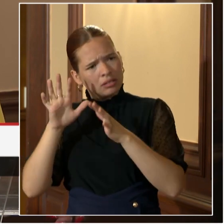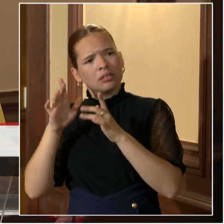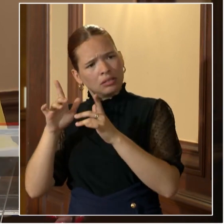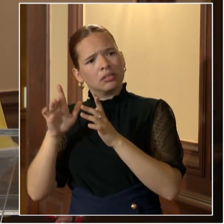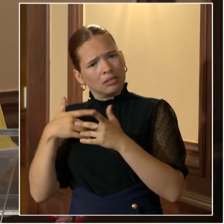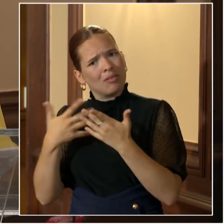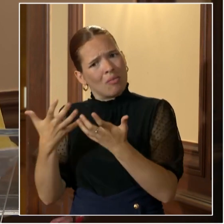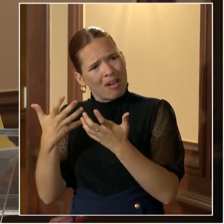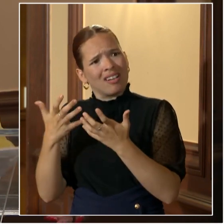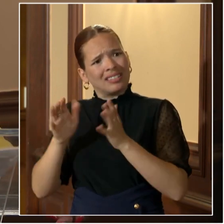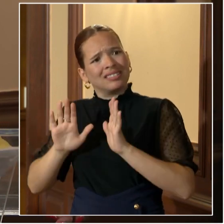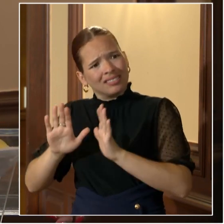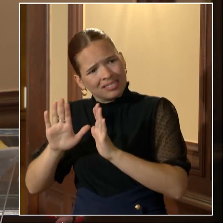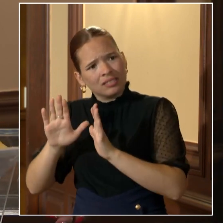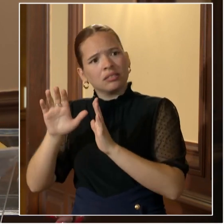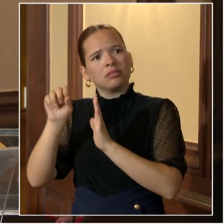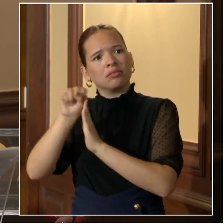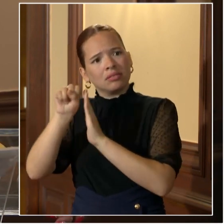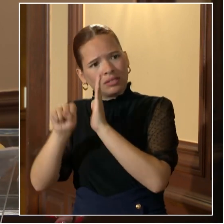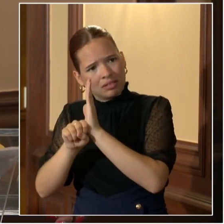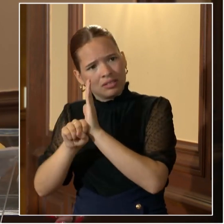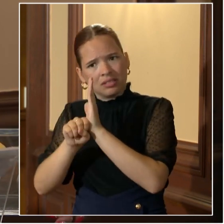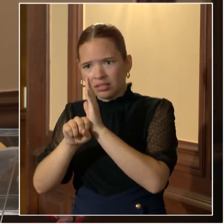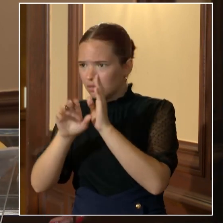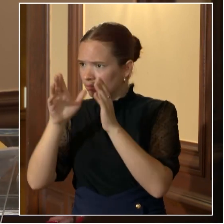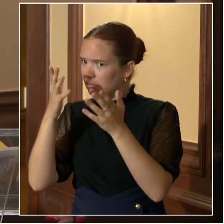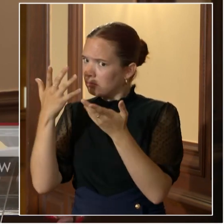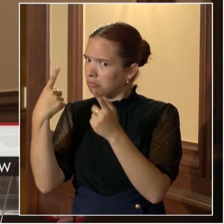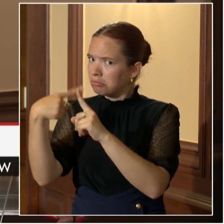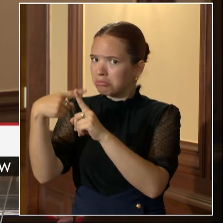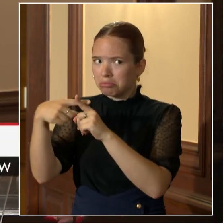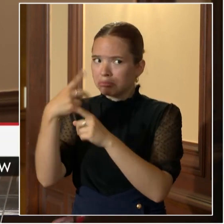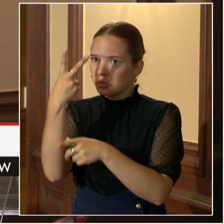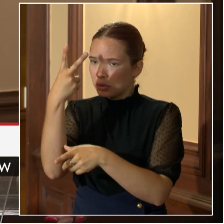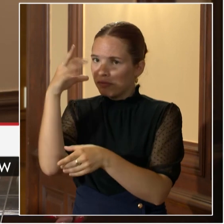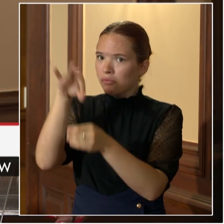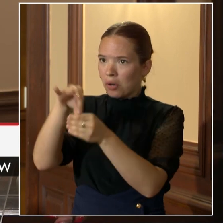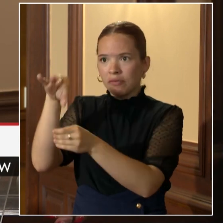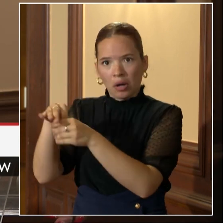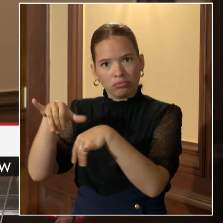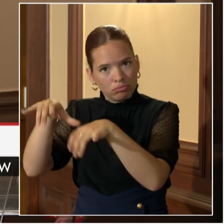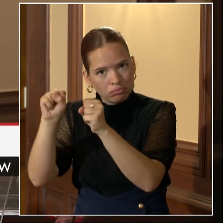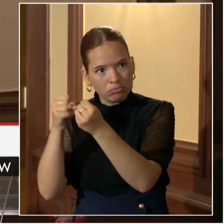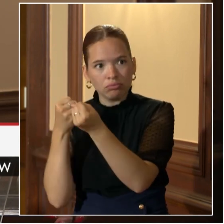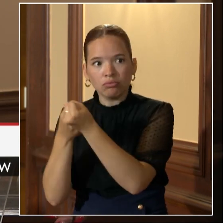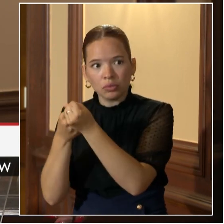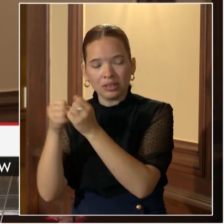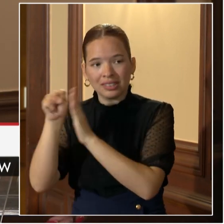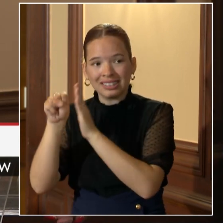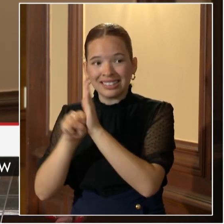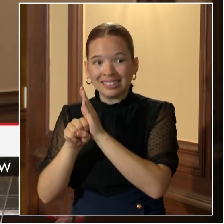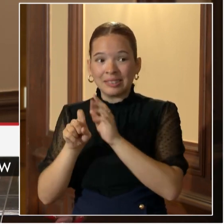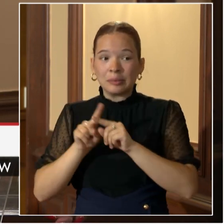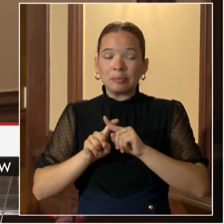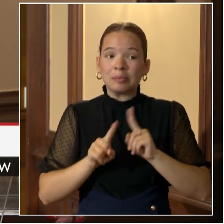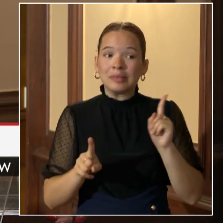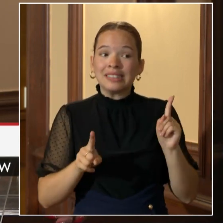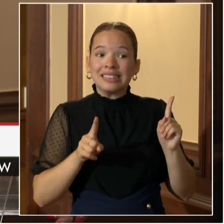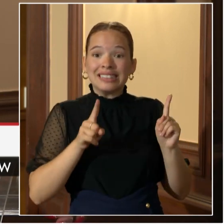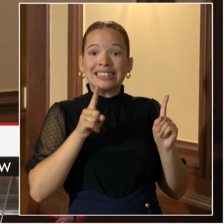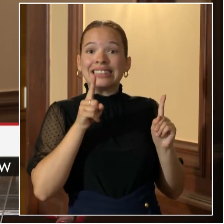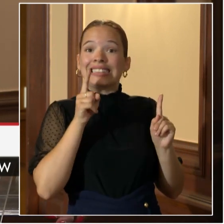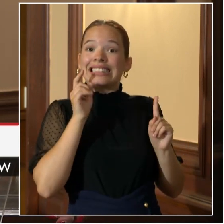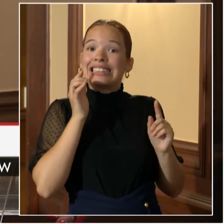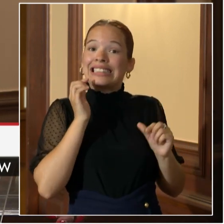the House. We have fell a little short in the Senate, but in the words of our